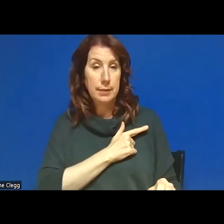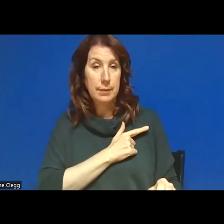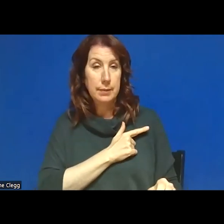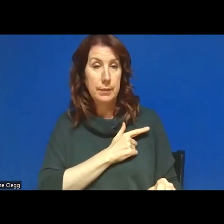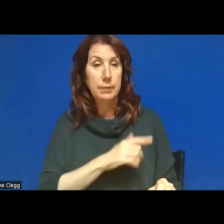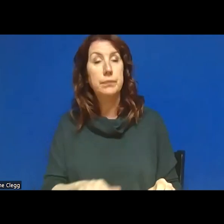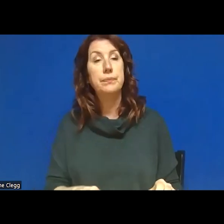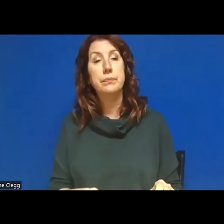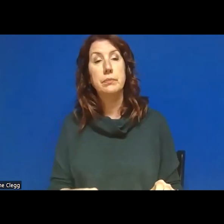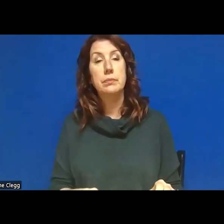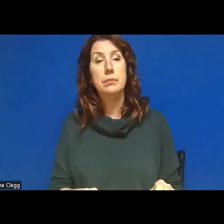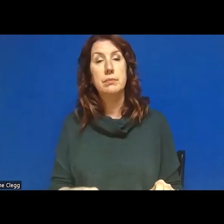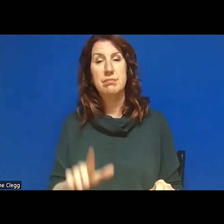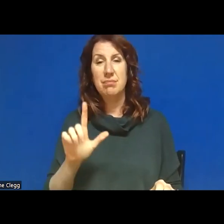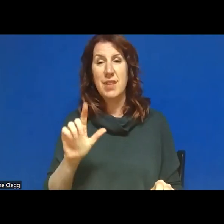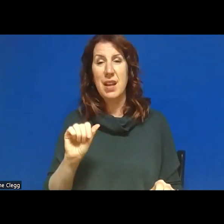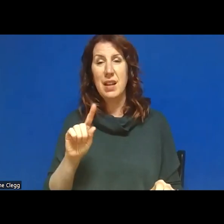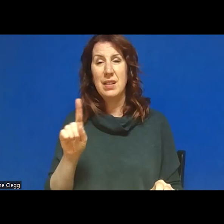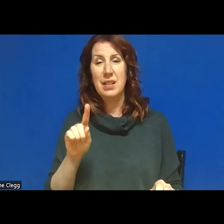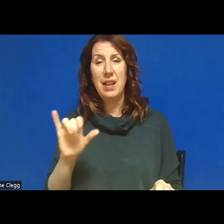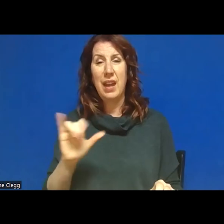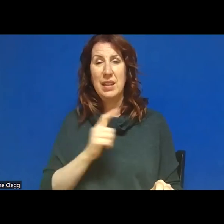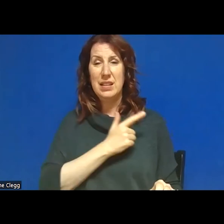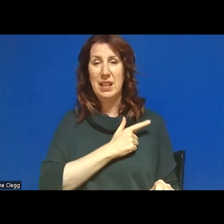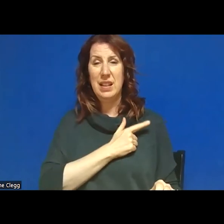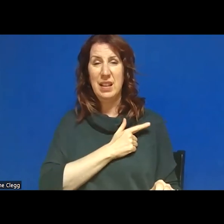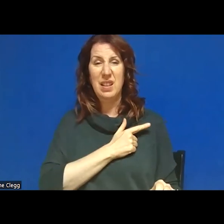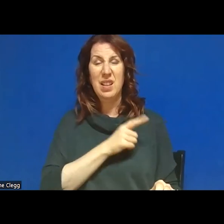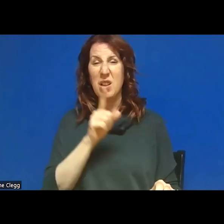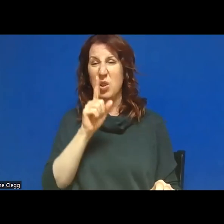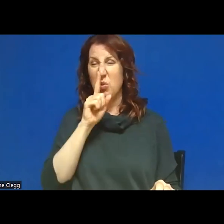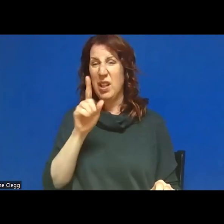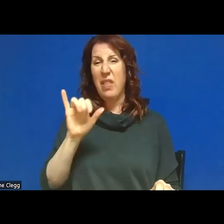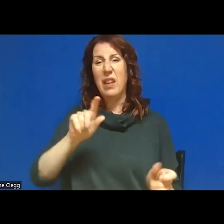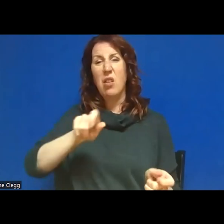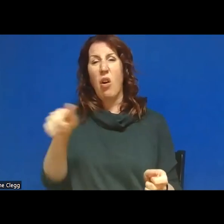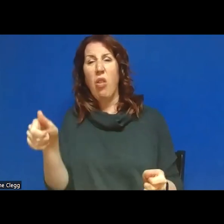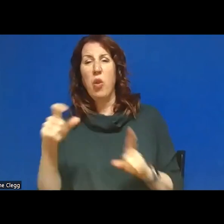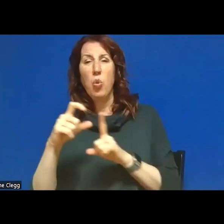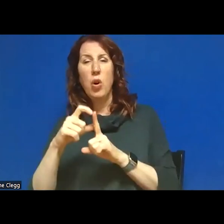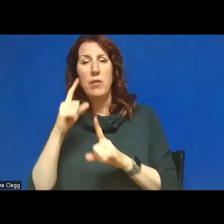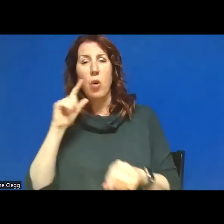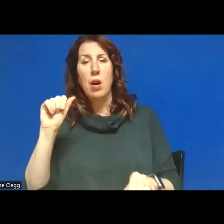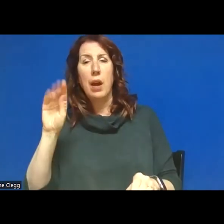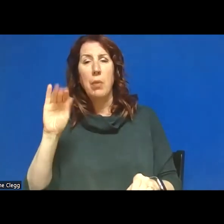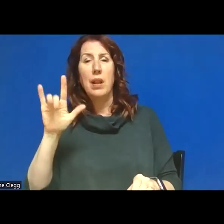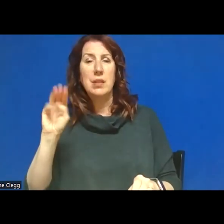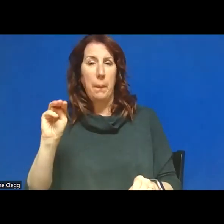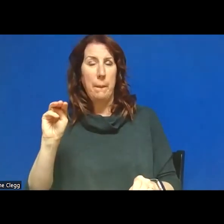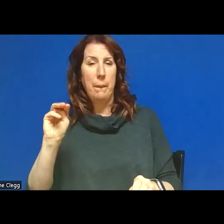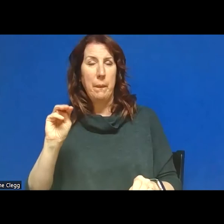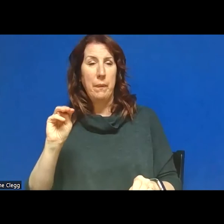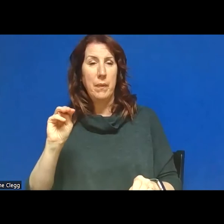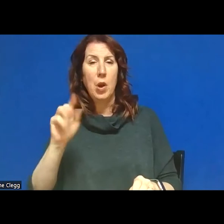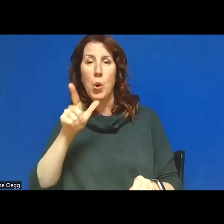I think of lazy as a type of dog whistle for ableism, right? Because who's really being